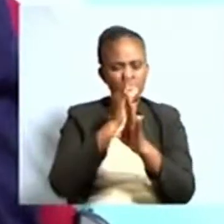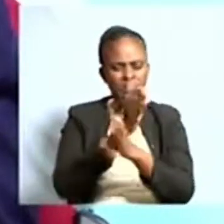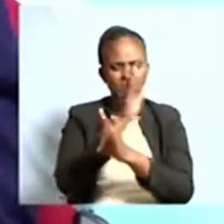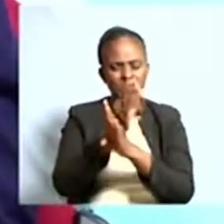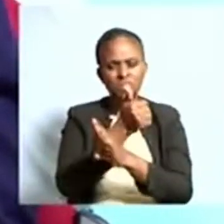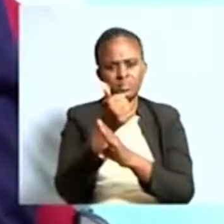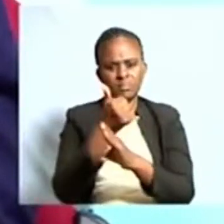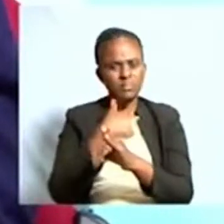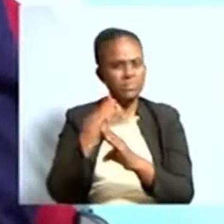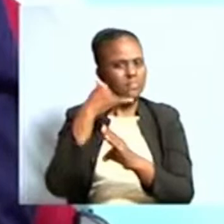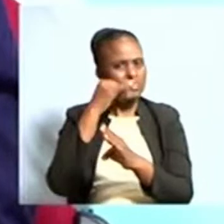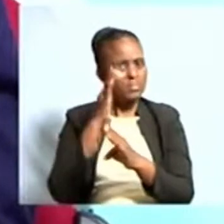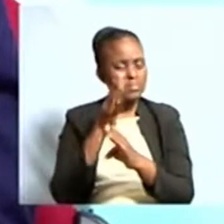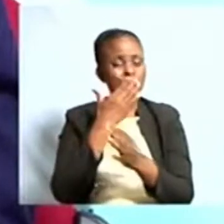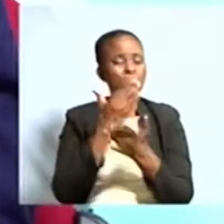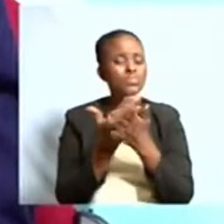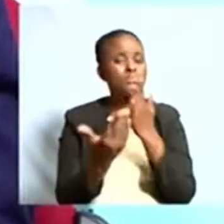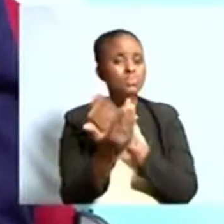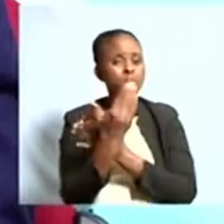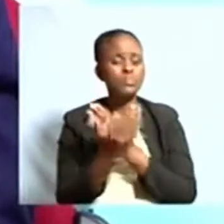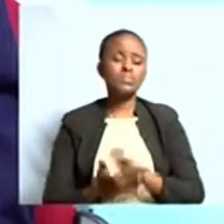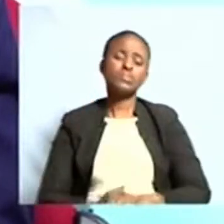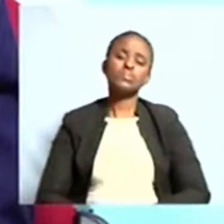caller on the line. Good morning.